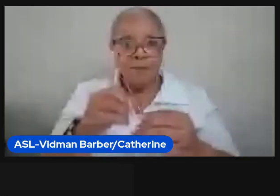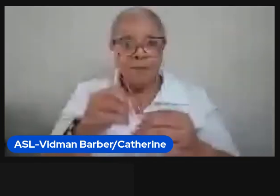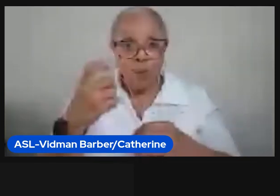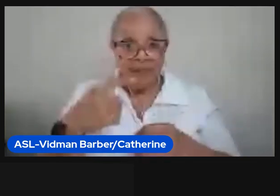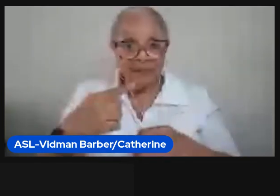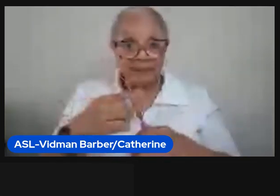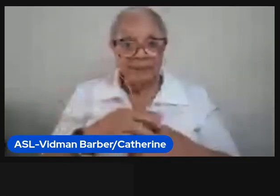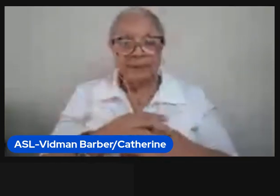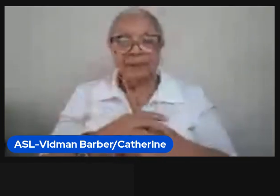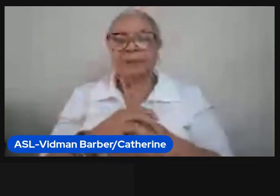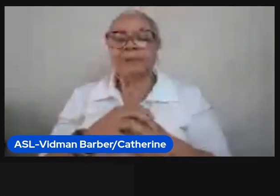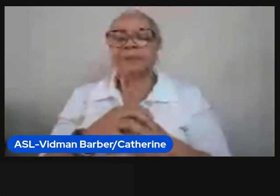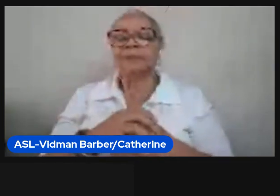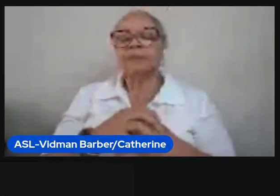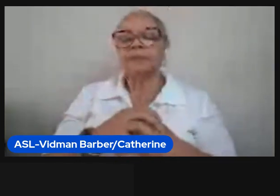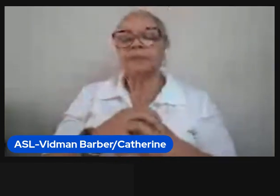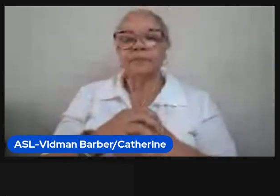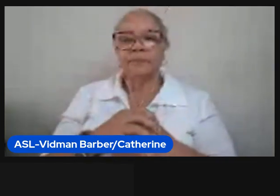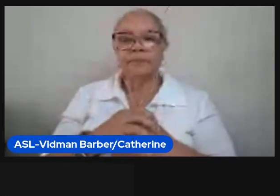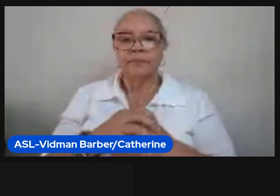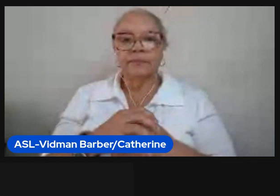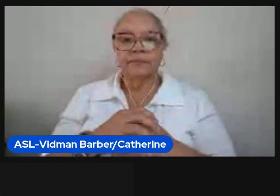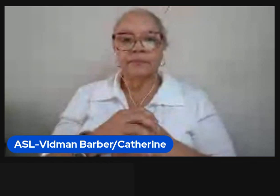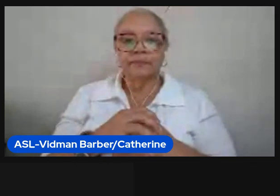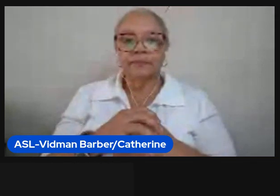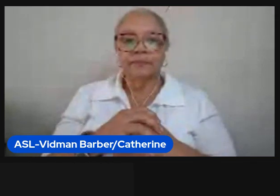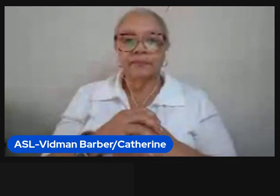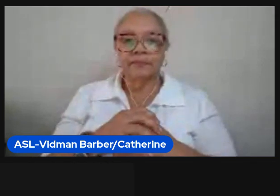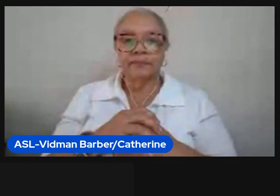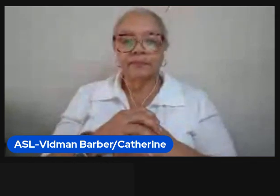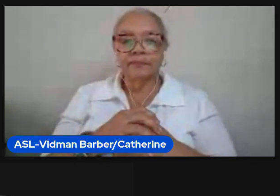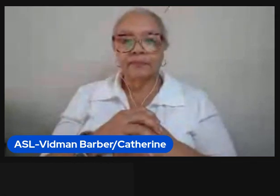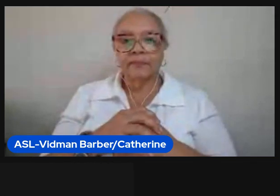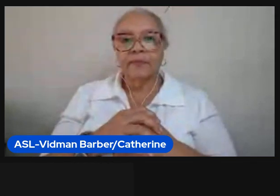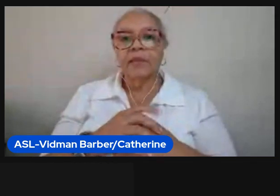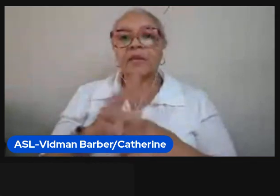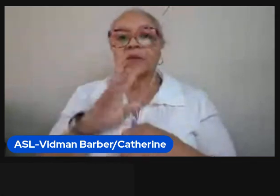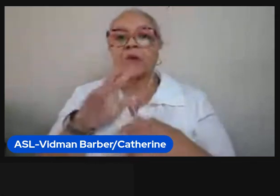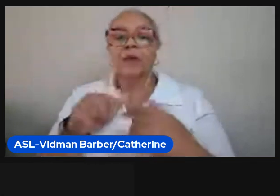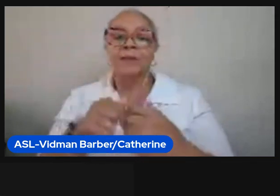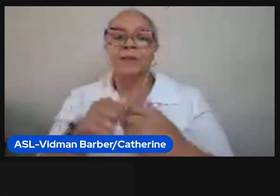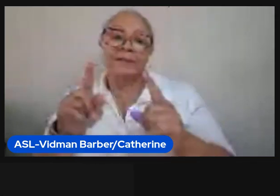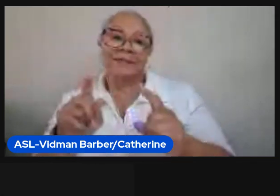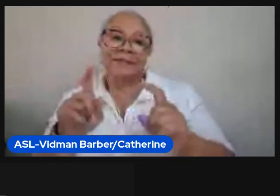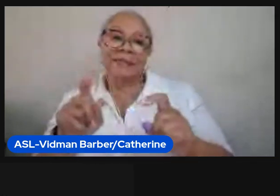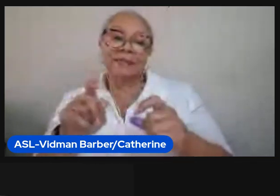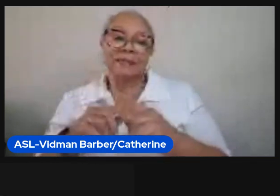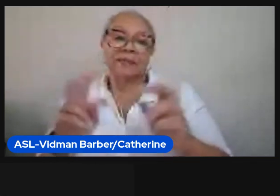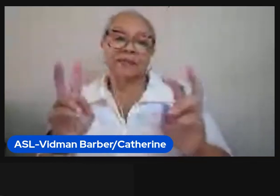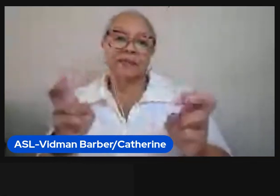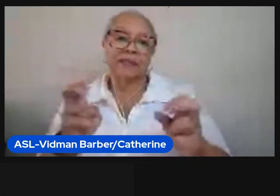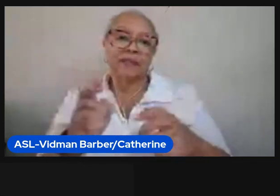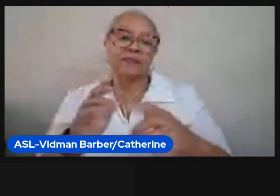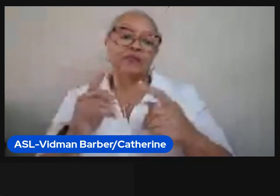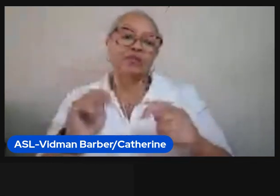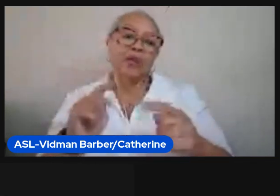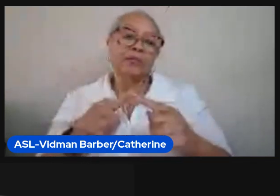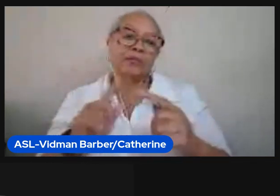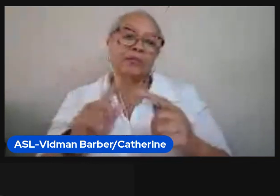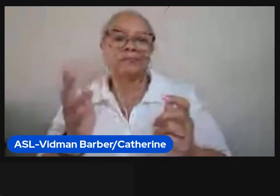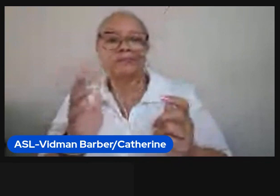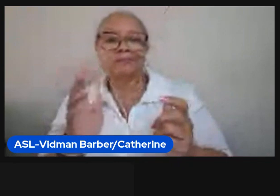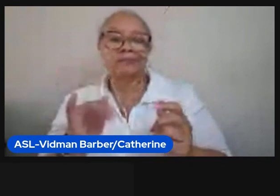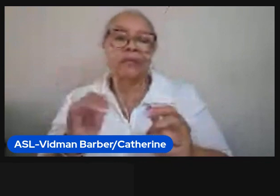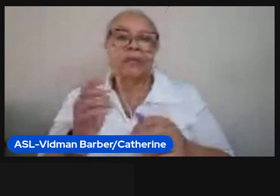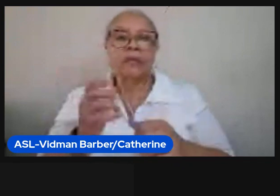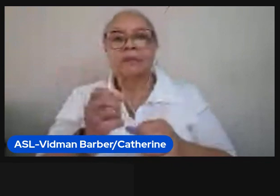about these testing of a thing, and trying to kind of make people